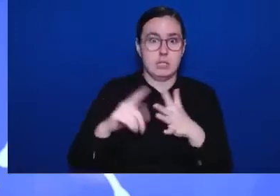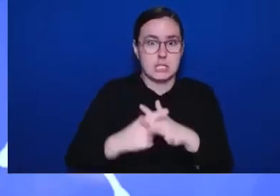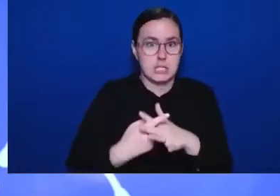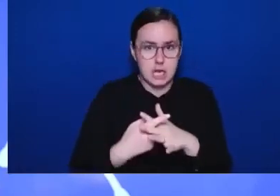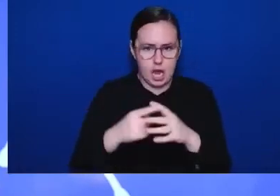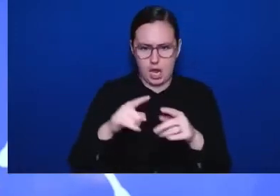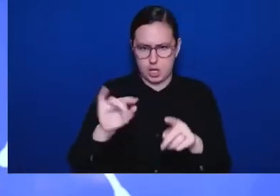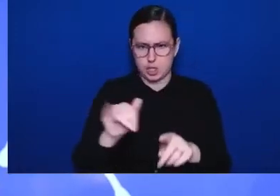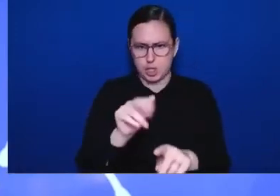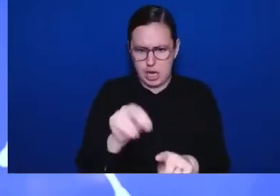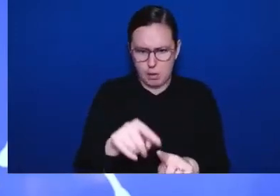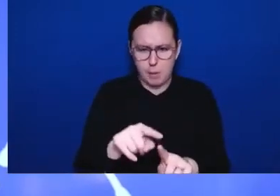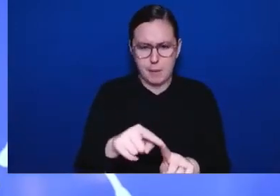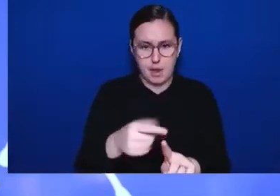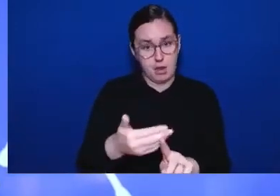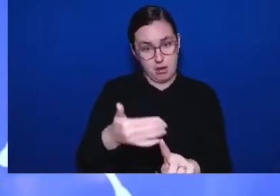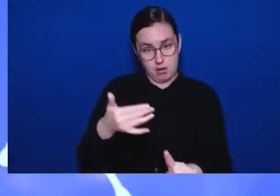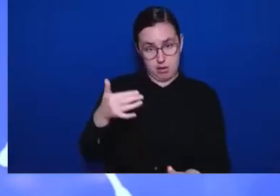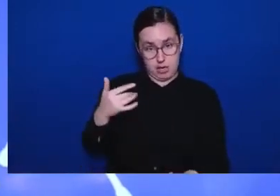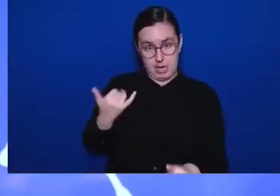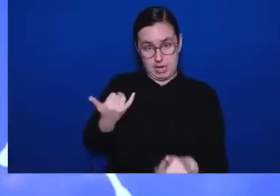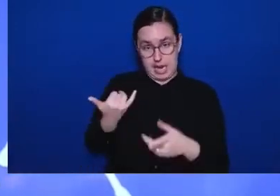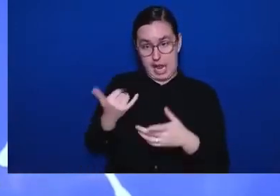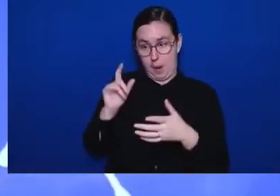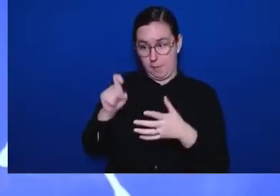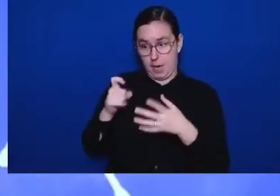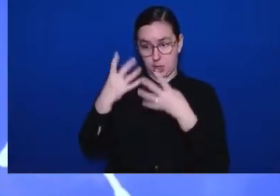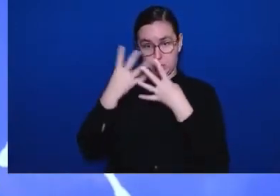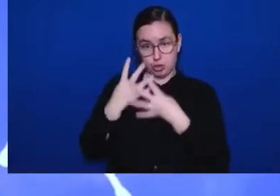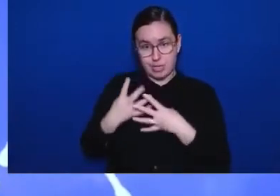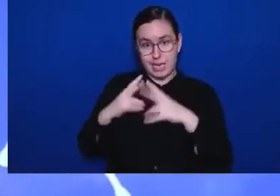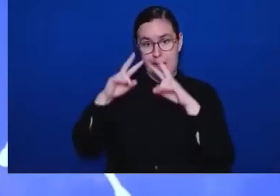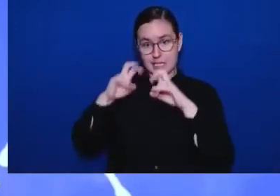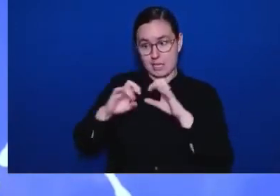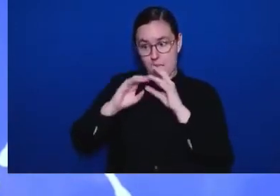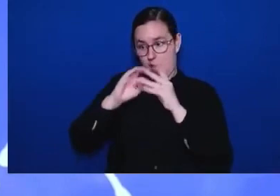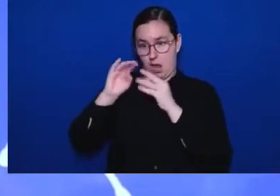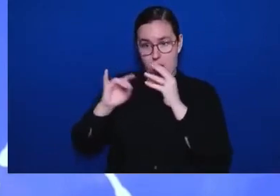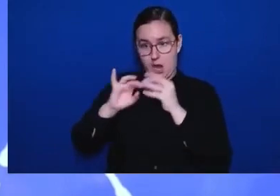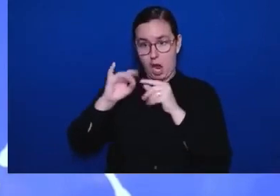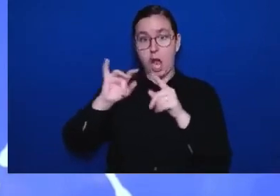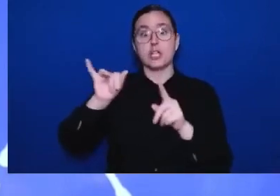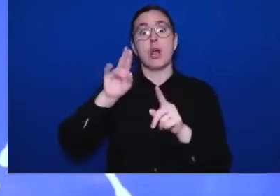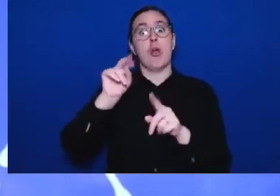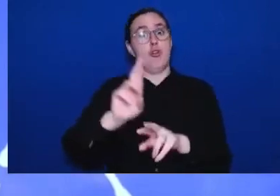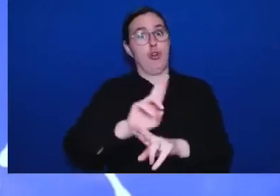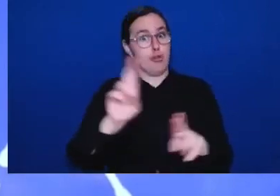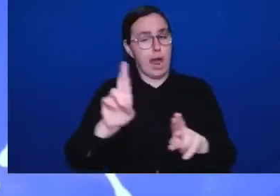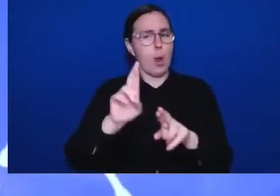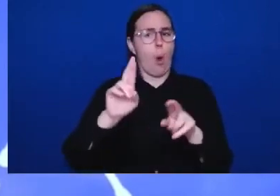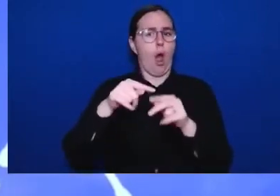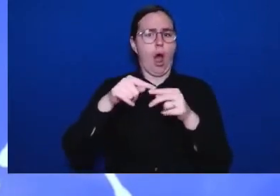the program? And is this, like as was mentioned previously, 92 new doctors in BC every year, hopefully? Is that the goal?